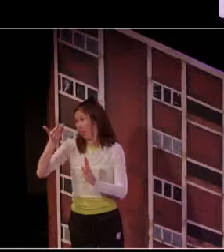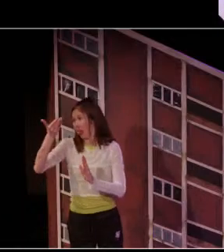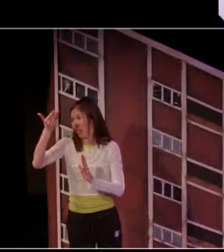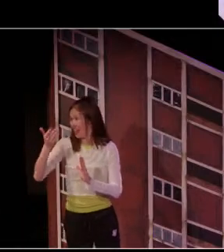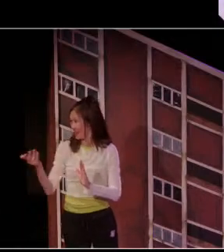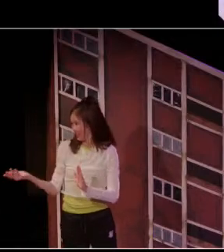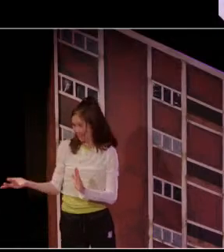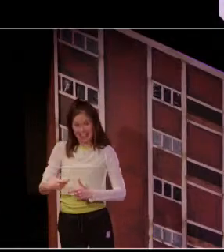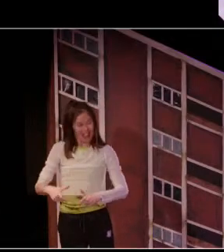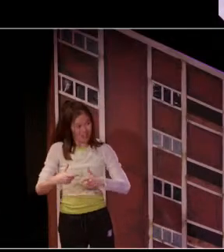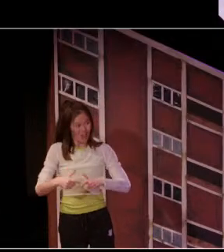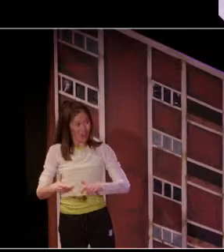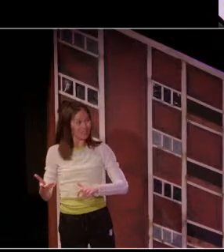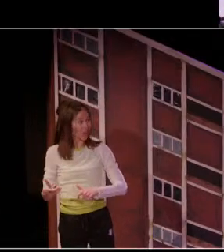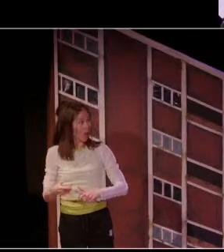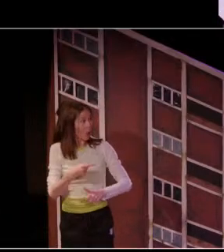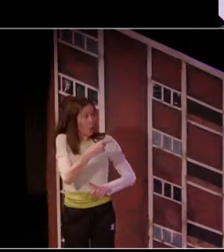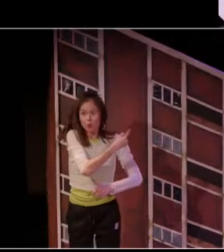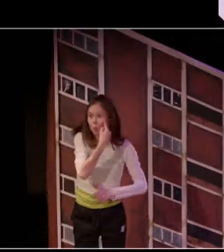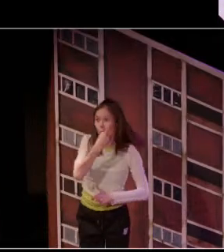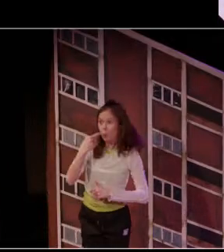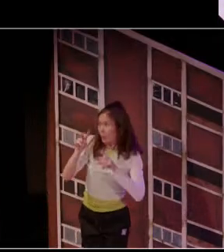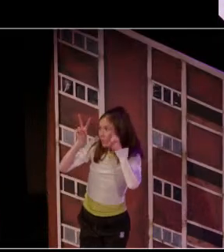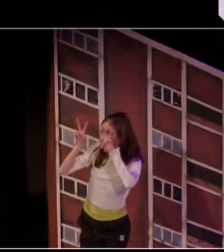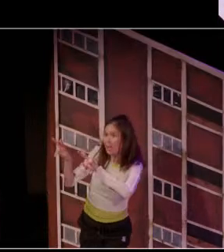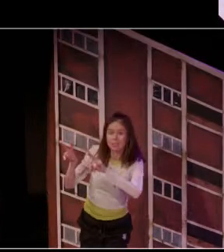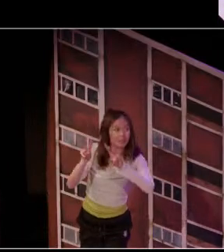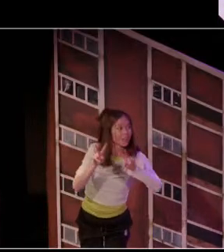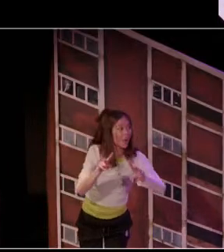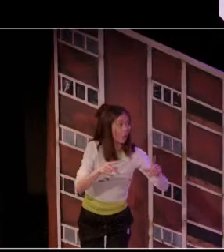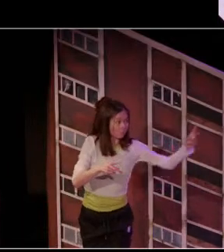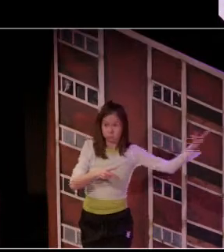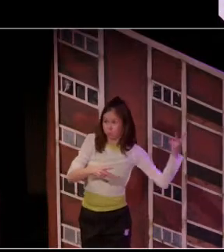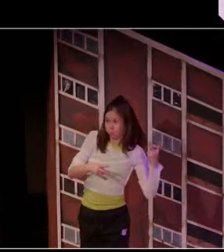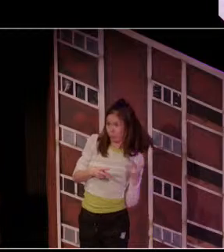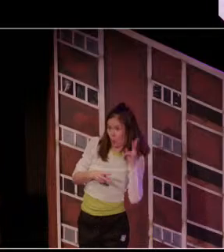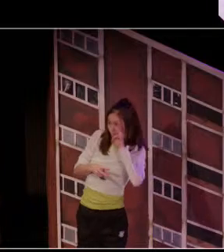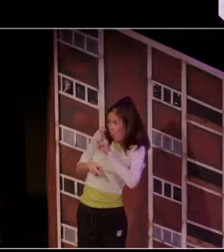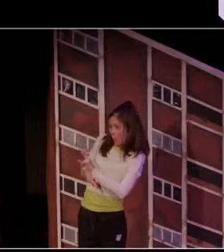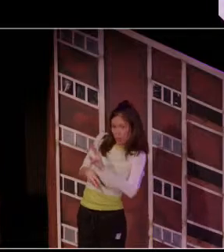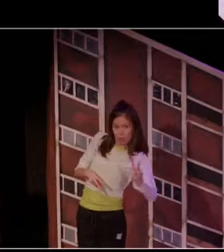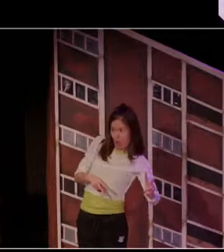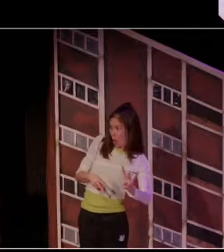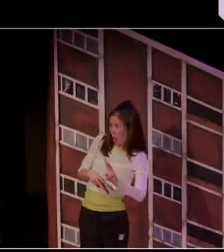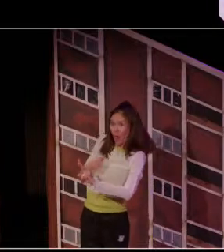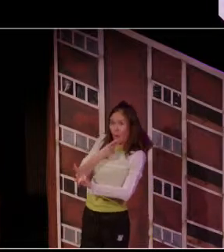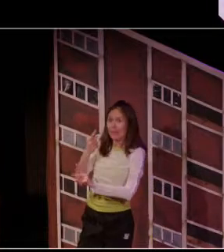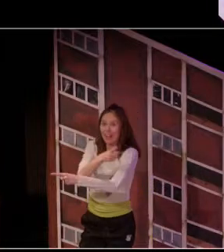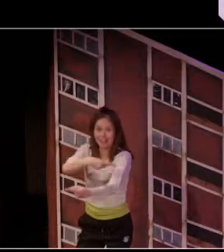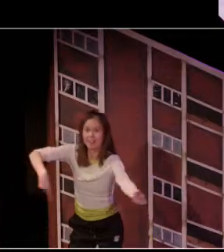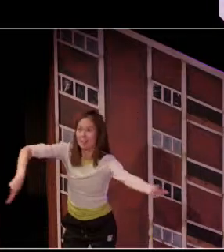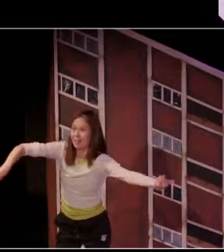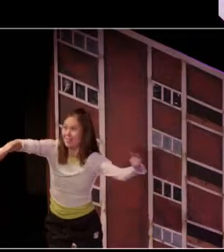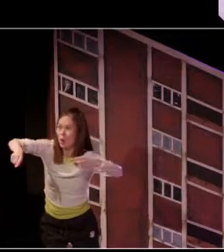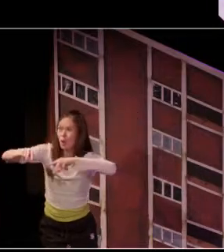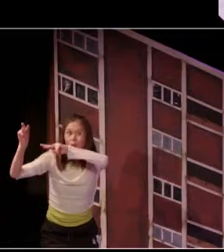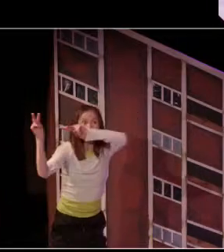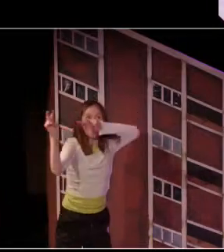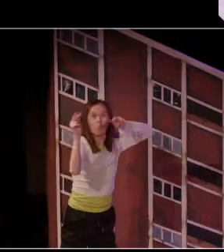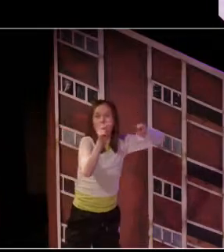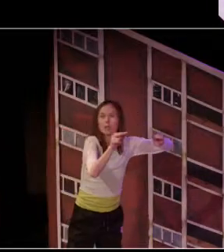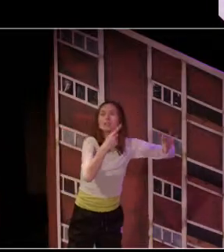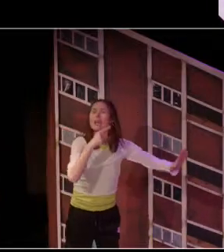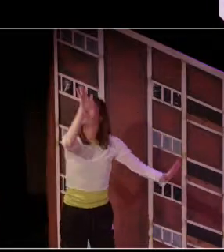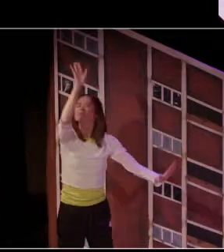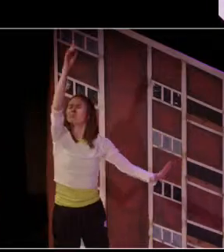you profess. And you'll be witness to it. And this my neighbour also. And he, and more than he, and men, the earth,